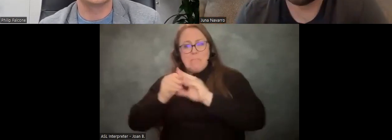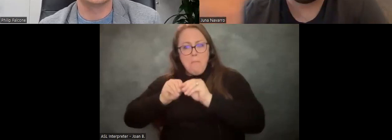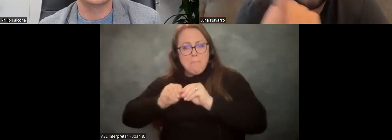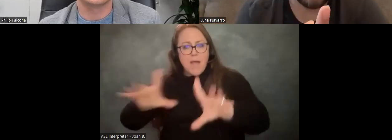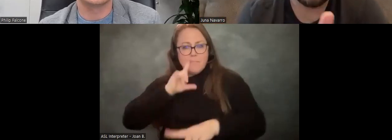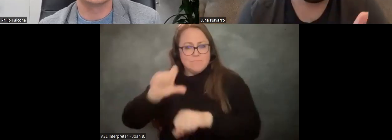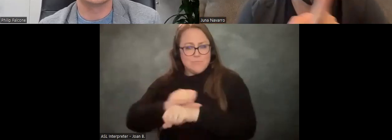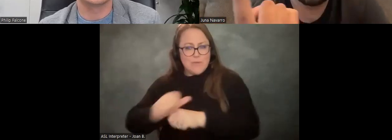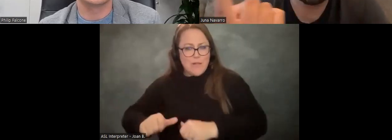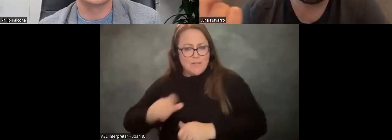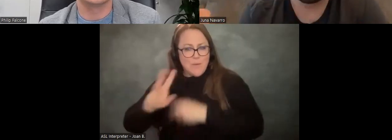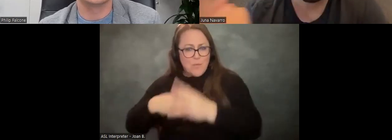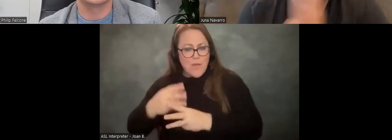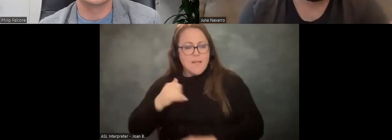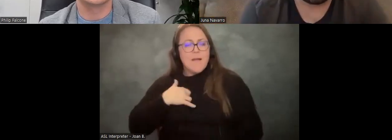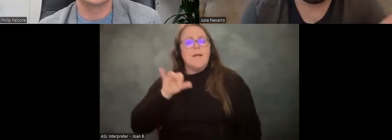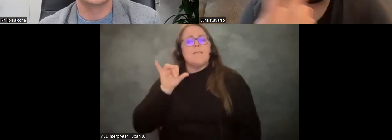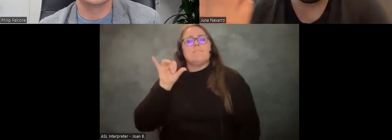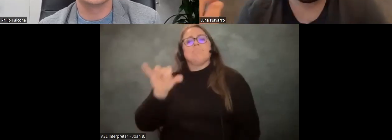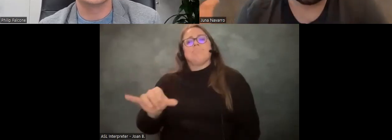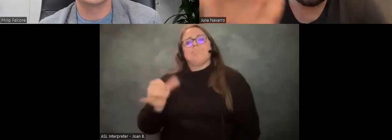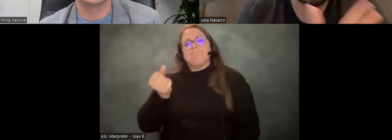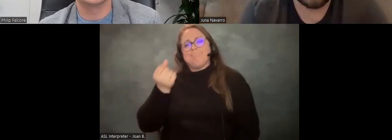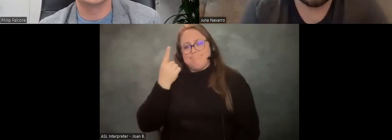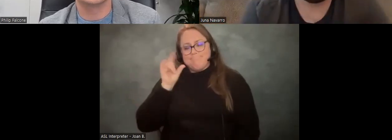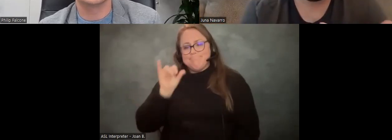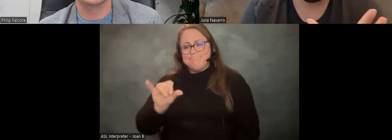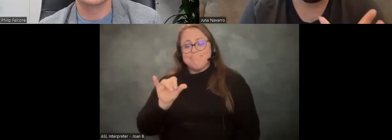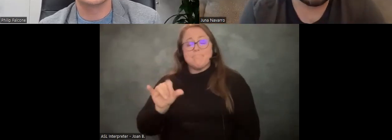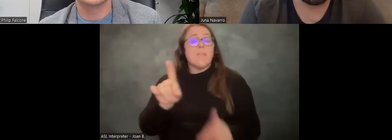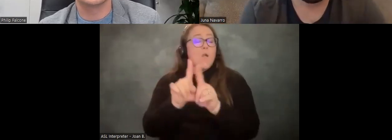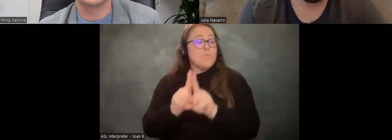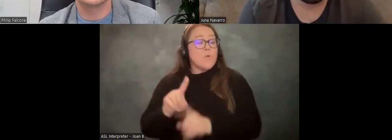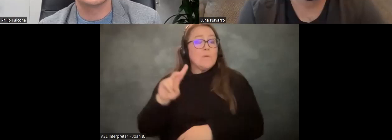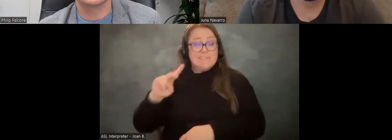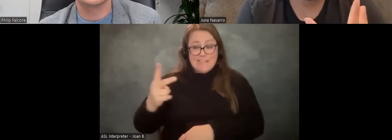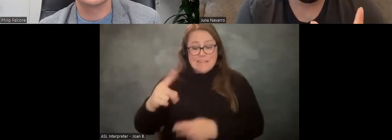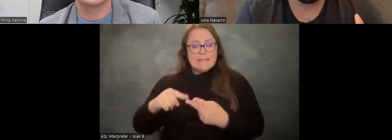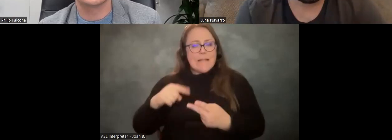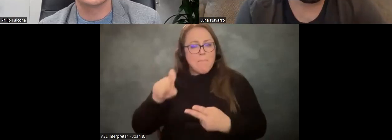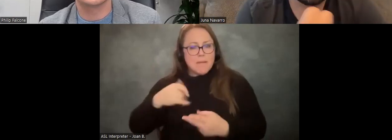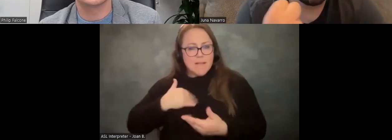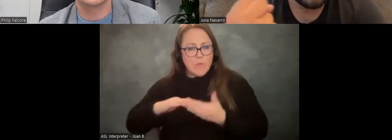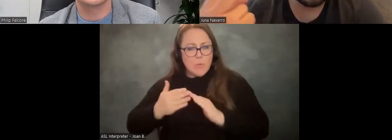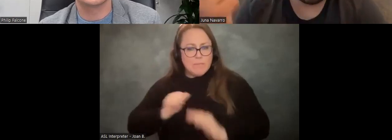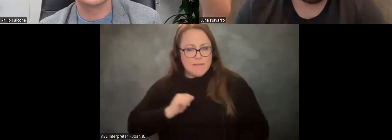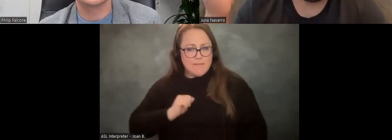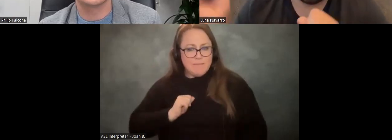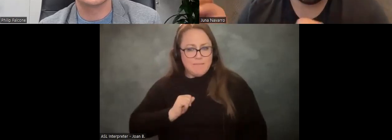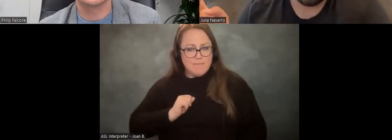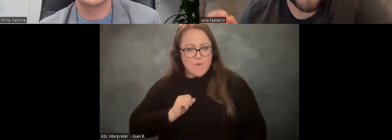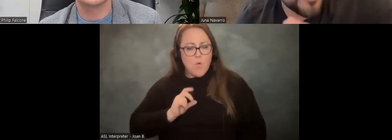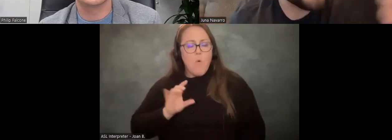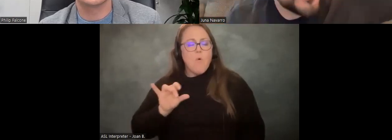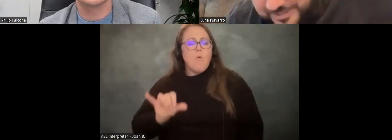world. That was one realization. And secondly was I needed a community to be based out of as well. So that's why I just said,